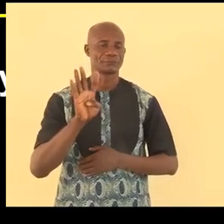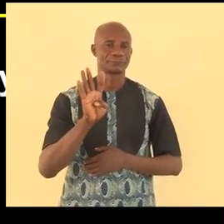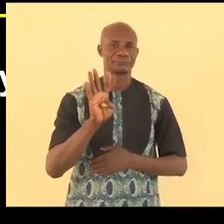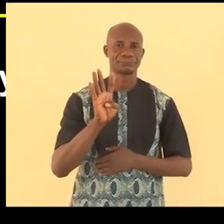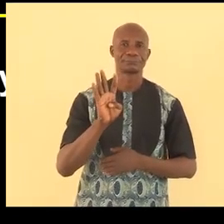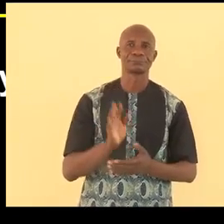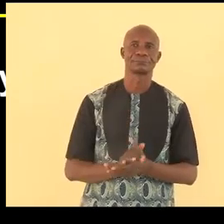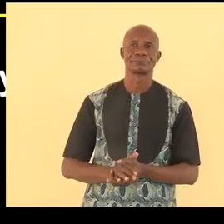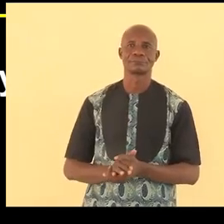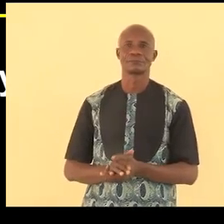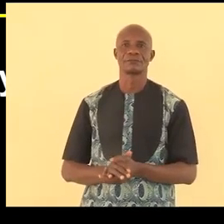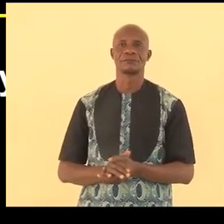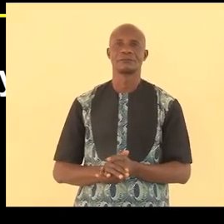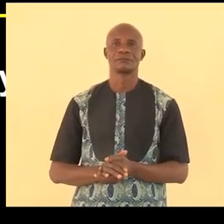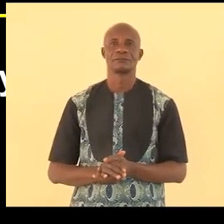Question four: